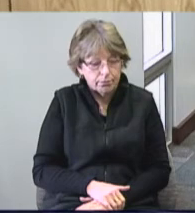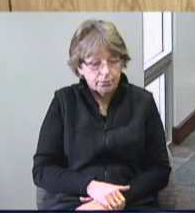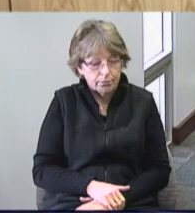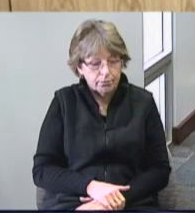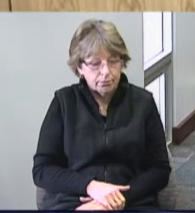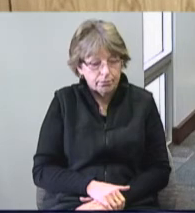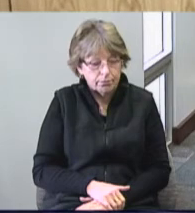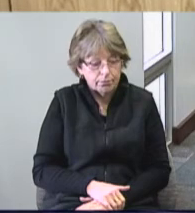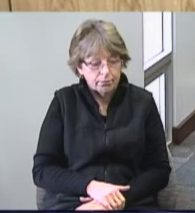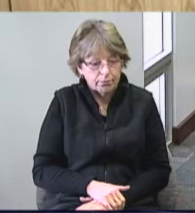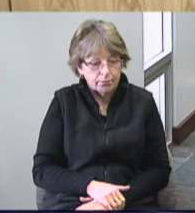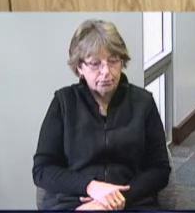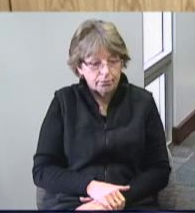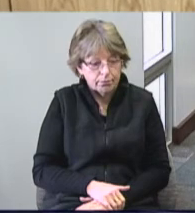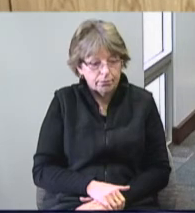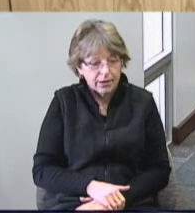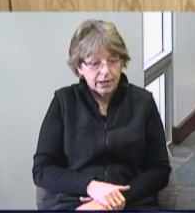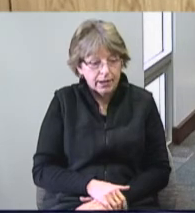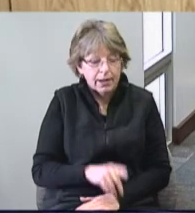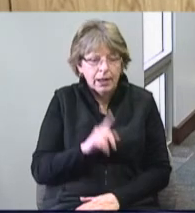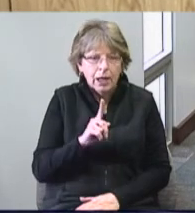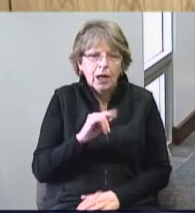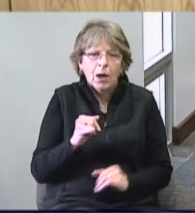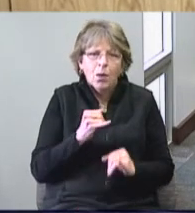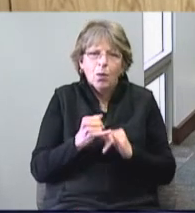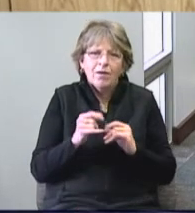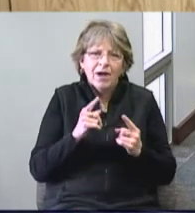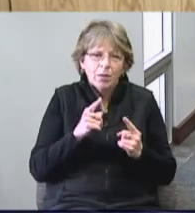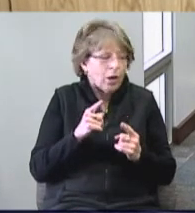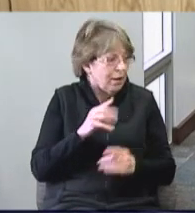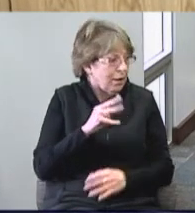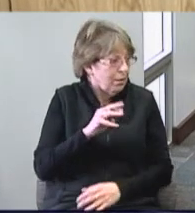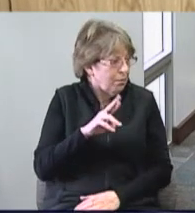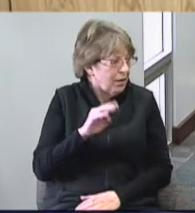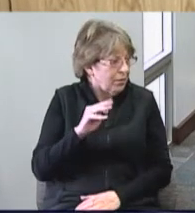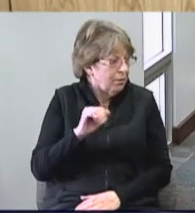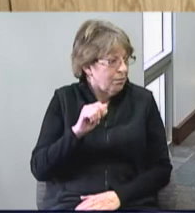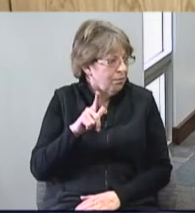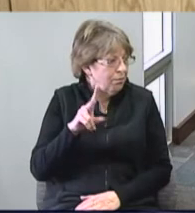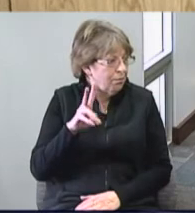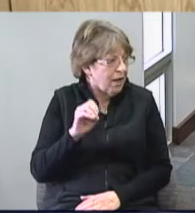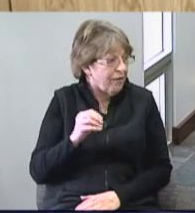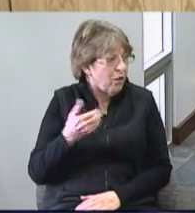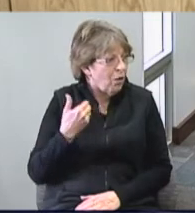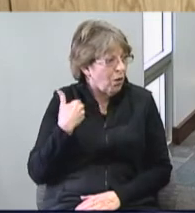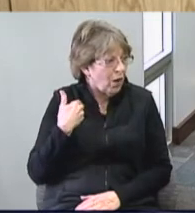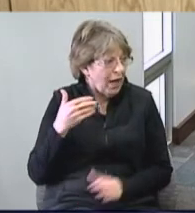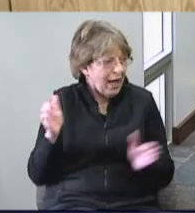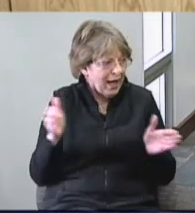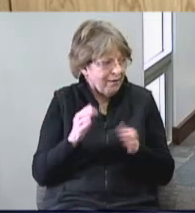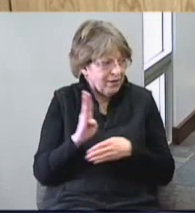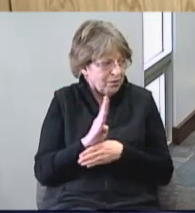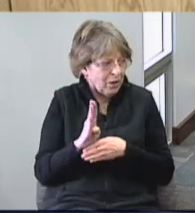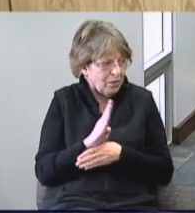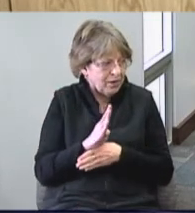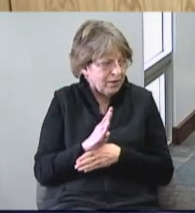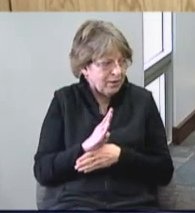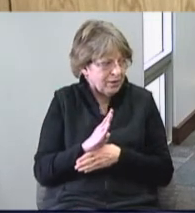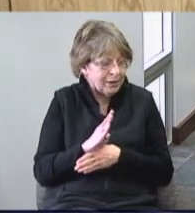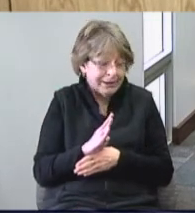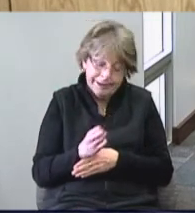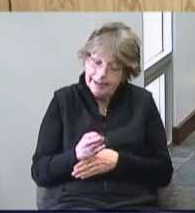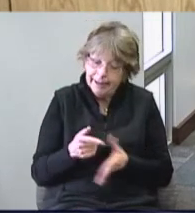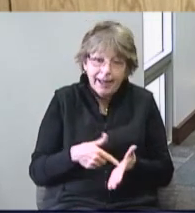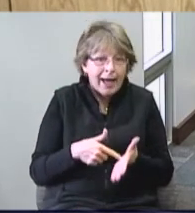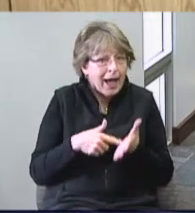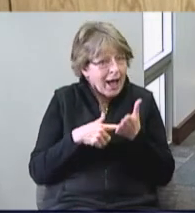No? I'll make one final point. You know, Mr. Malvo, I run a small business. I've had to let people go